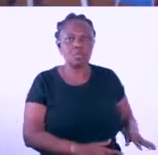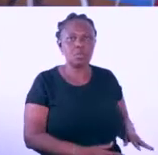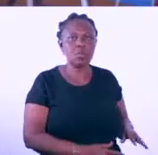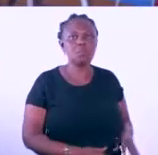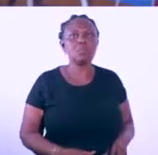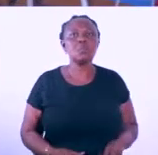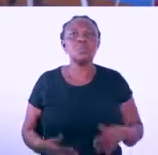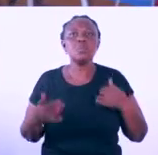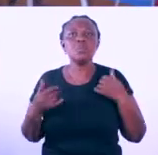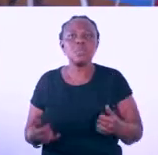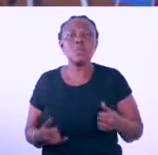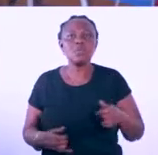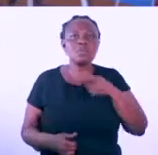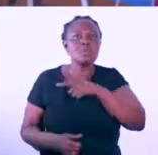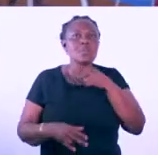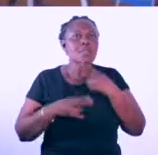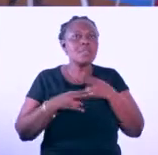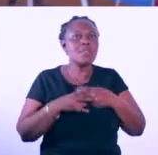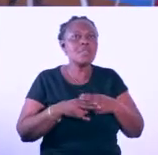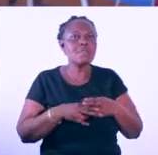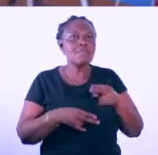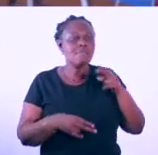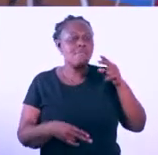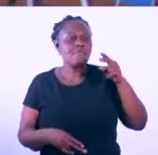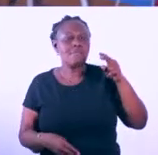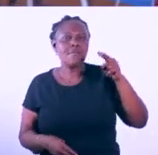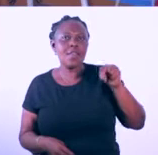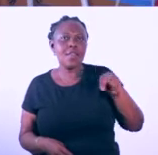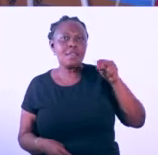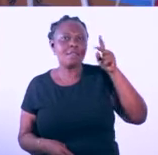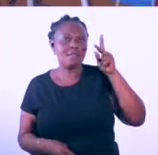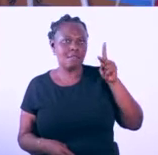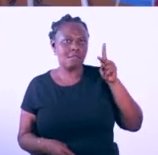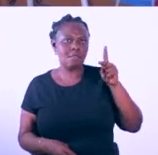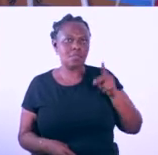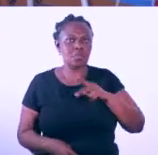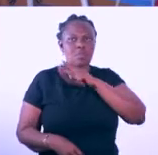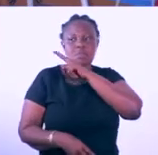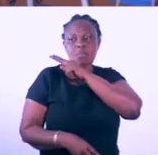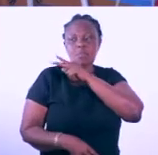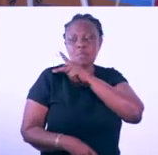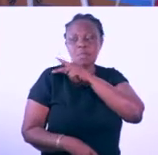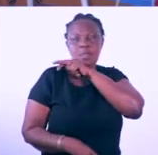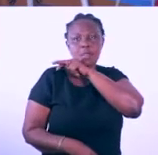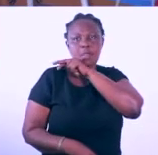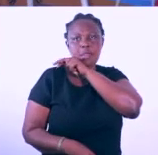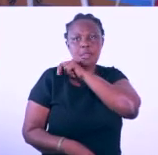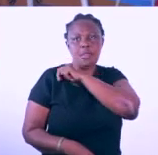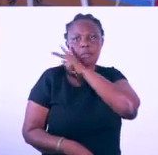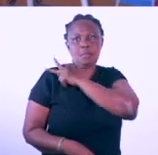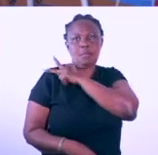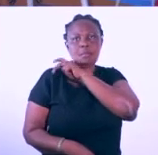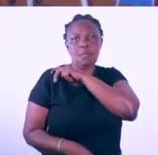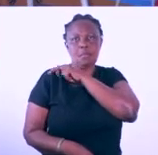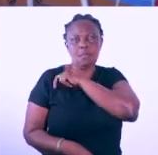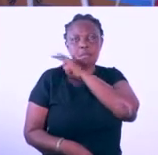me see. As you were told in the class, this is the time we are coming to do what we said so that we can be put into a team.